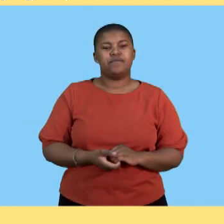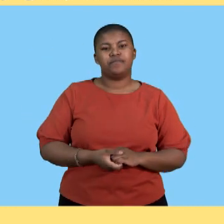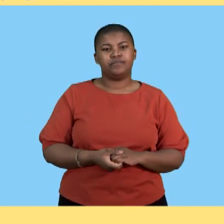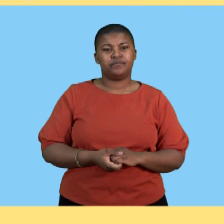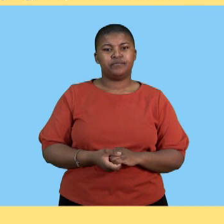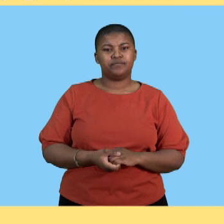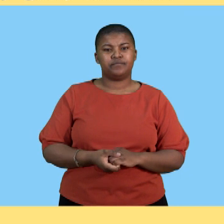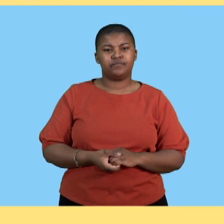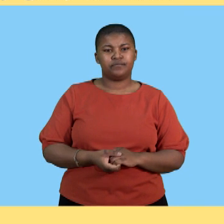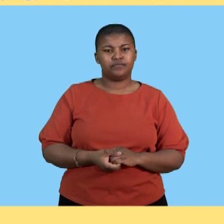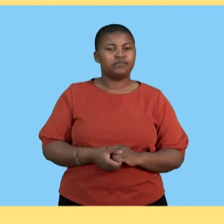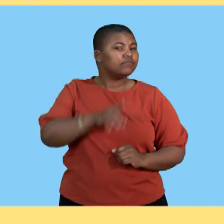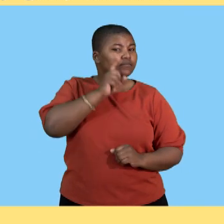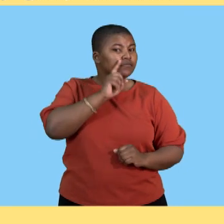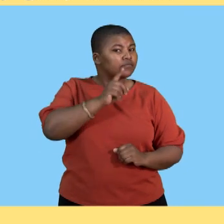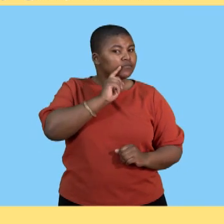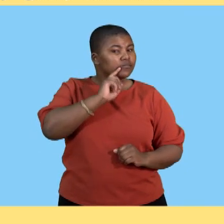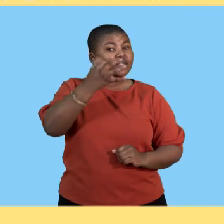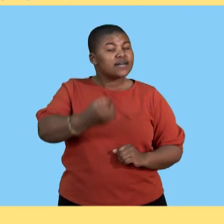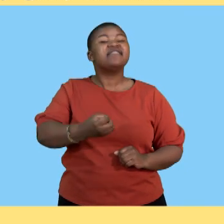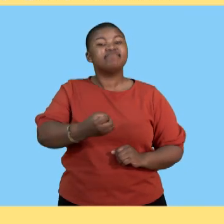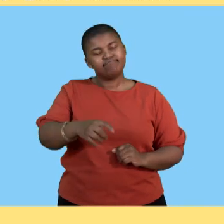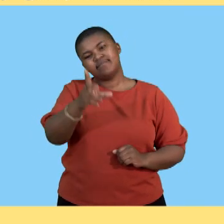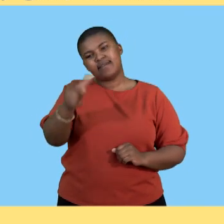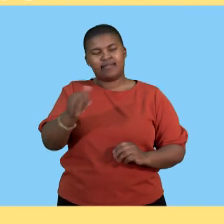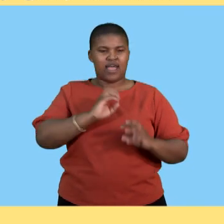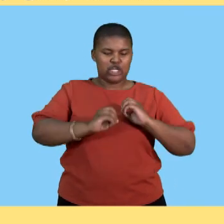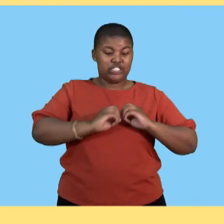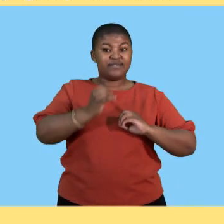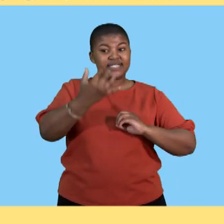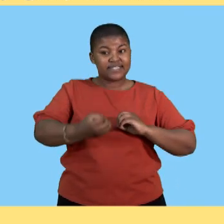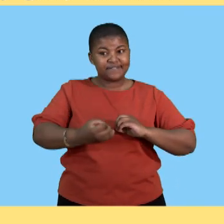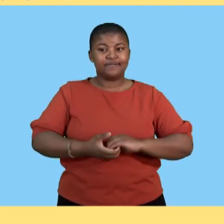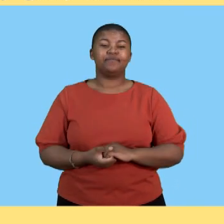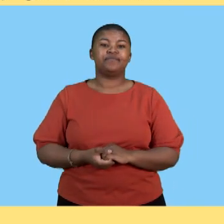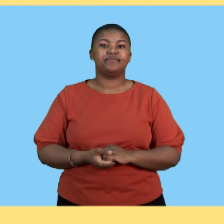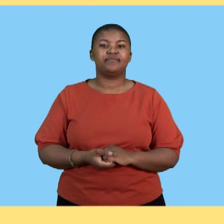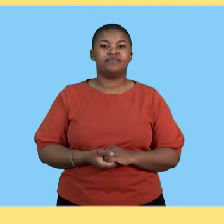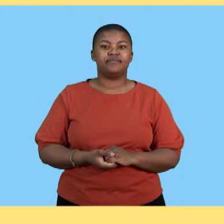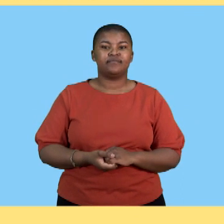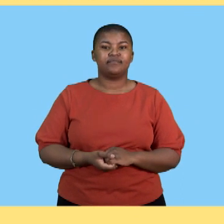2,400. Let us see if we have another adjustment.